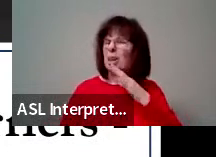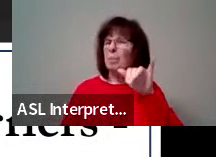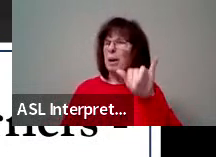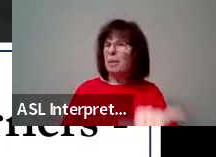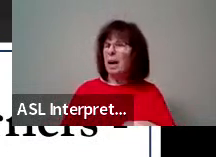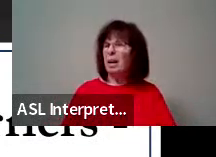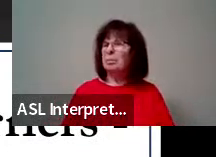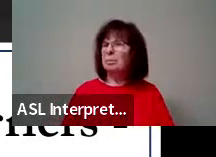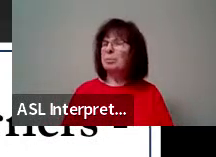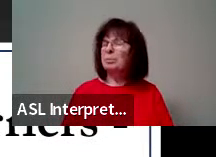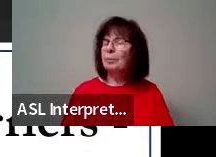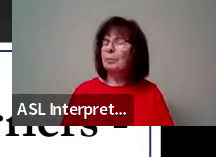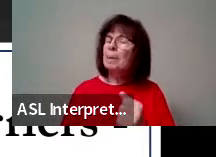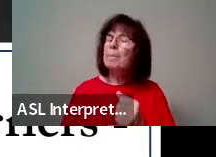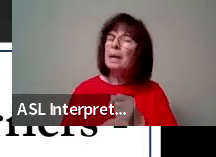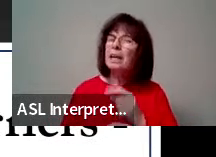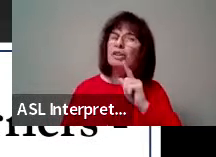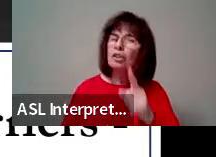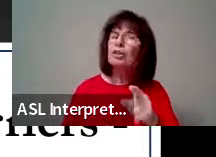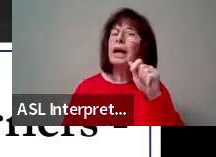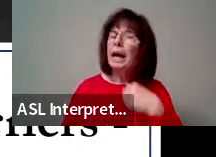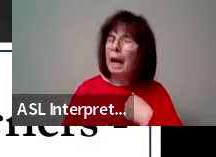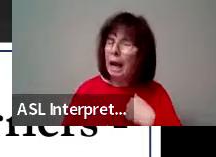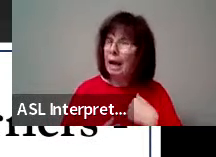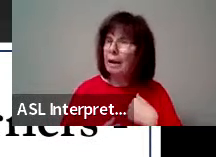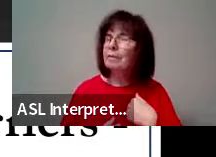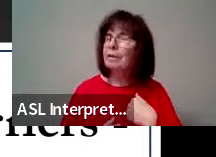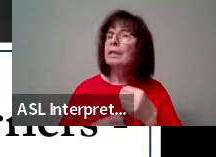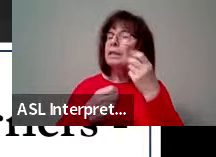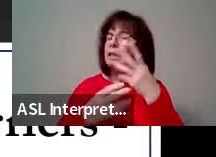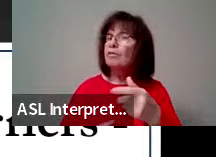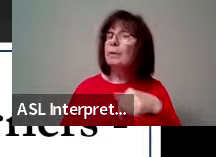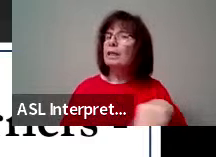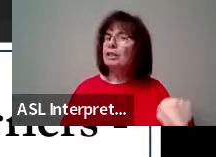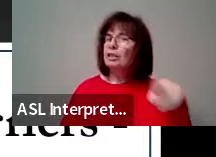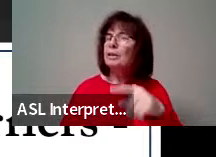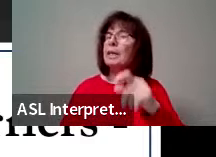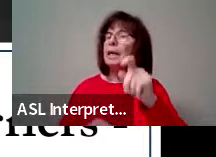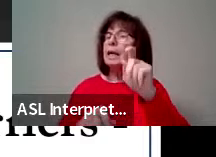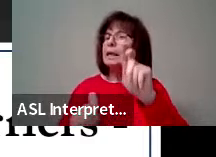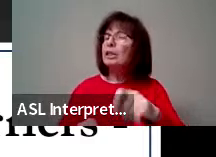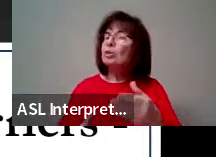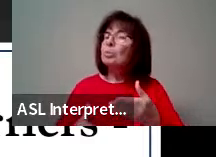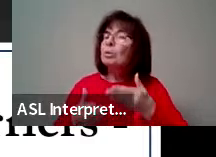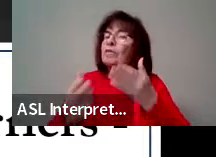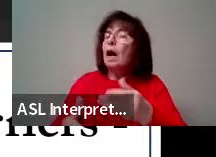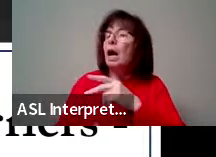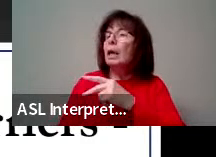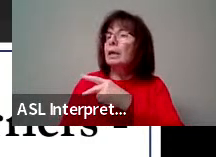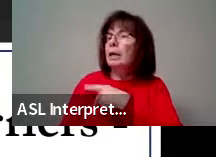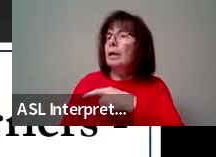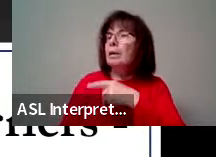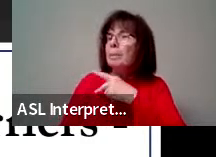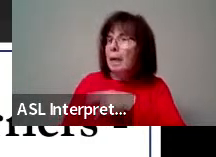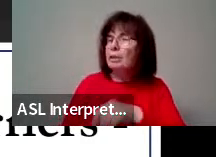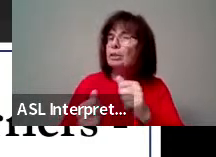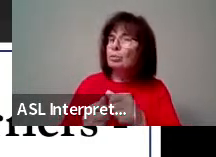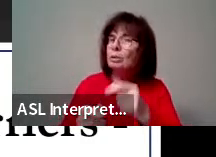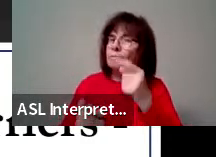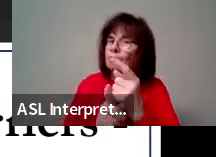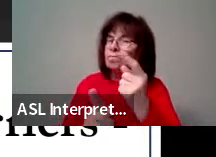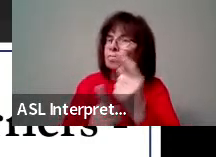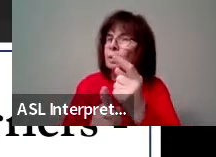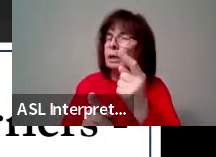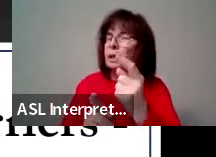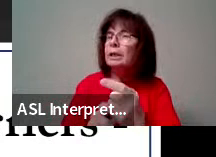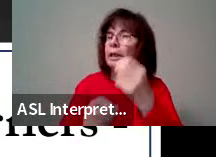to make sure that they have the information that they need to provide their patients with the accurate information. Because when patients are saying, well, my provider says